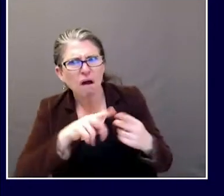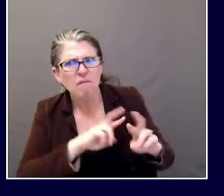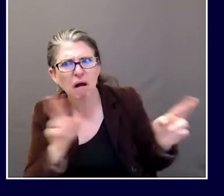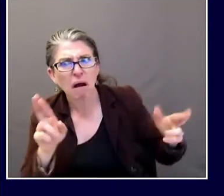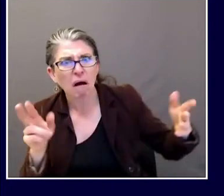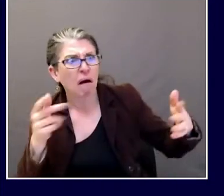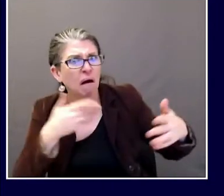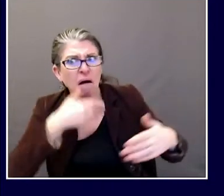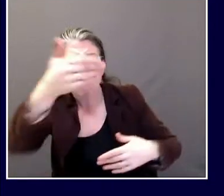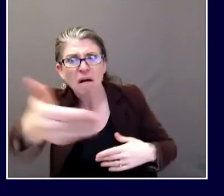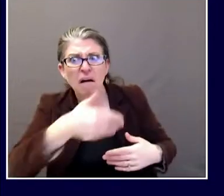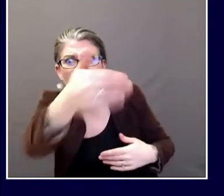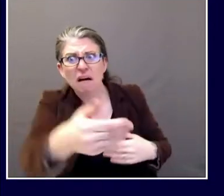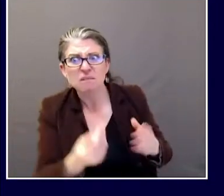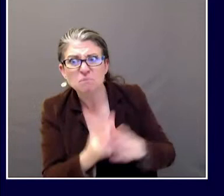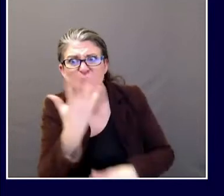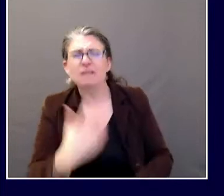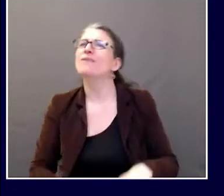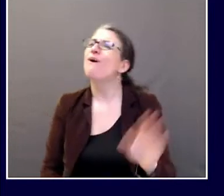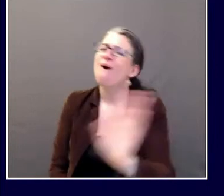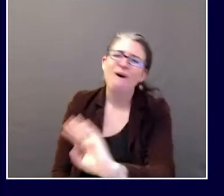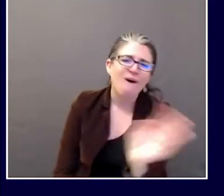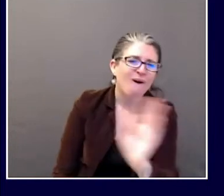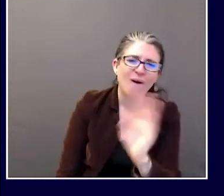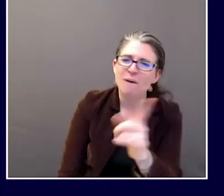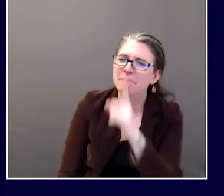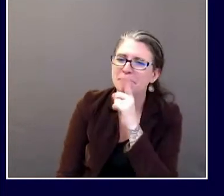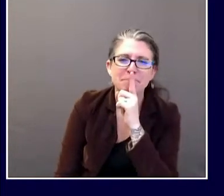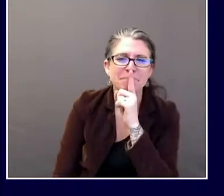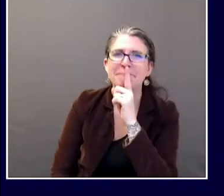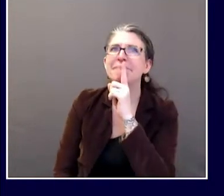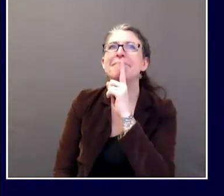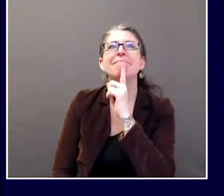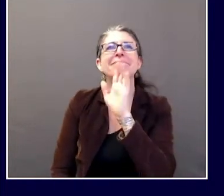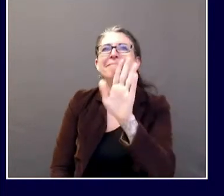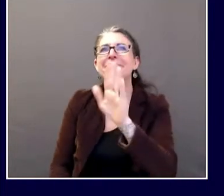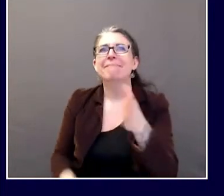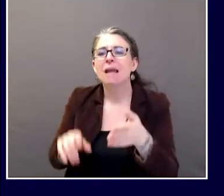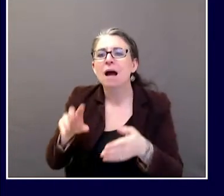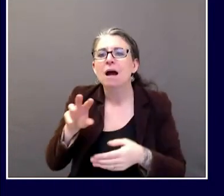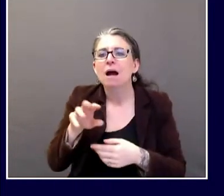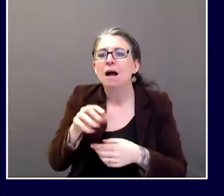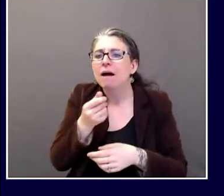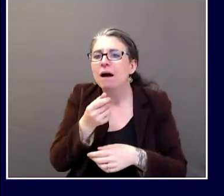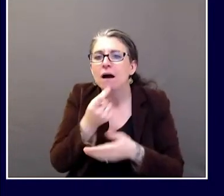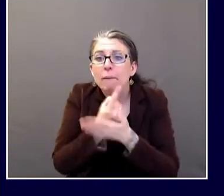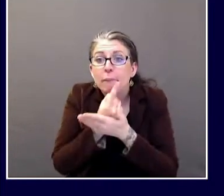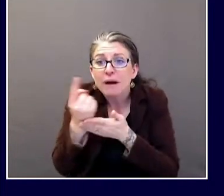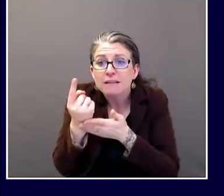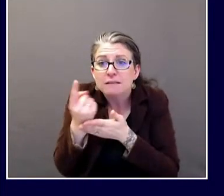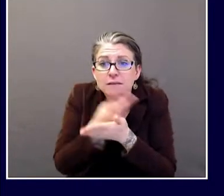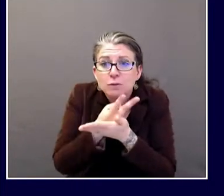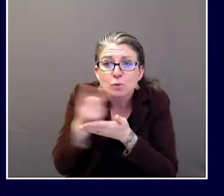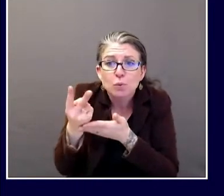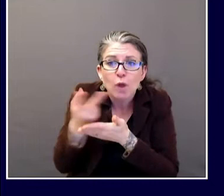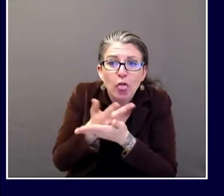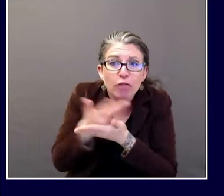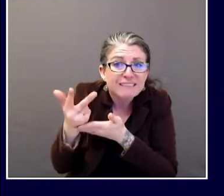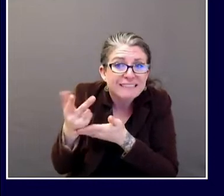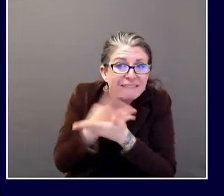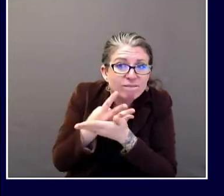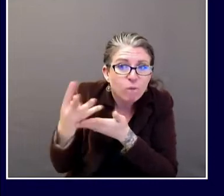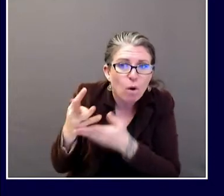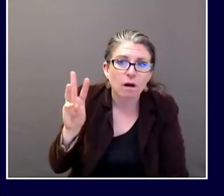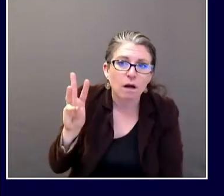talking single-digit weeks. I'm not going to put a date on the calendar, but low